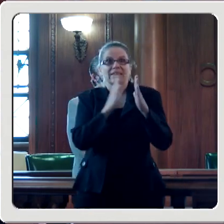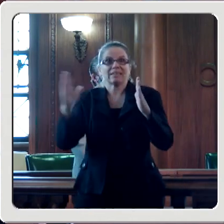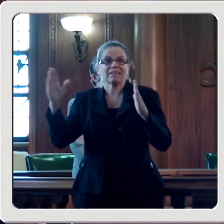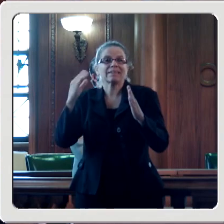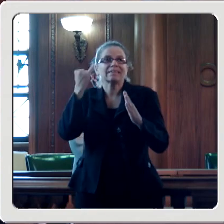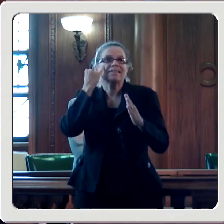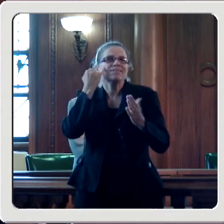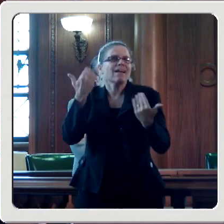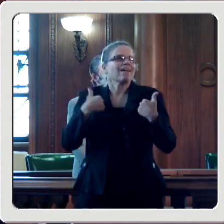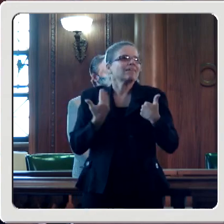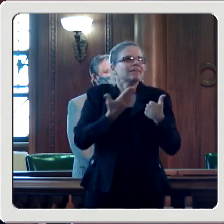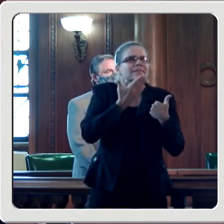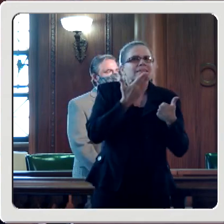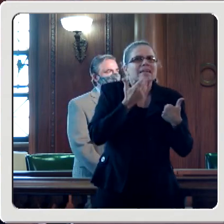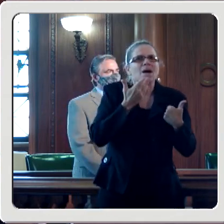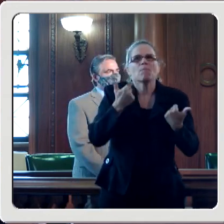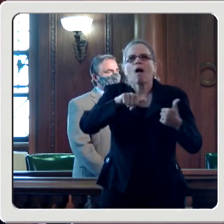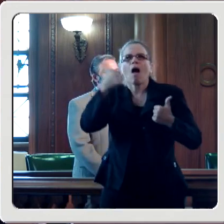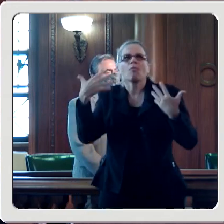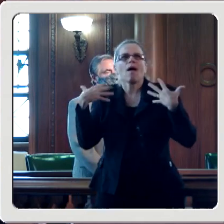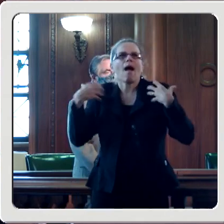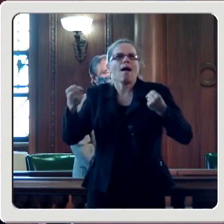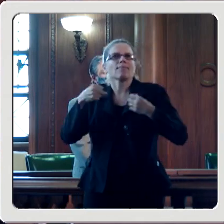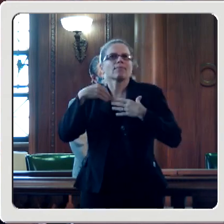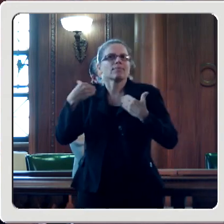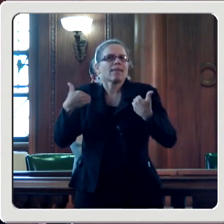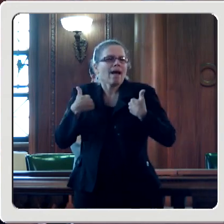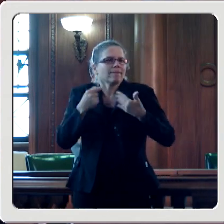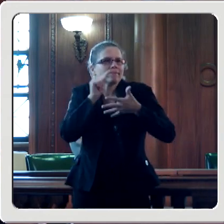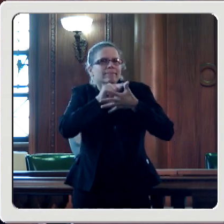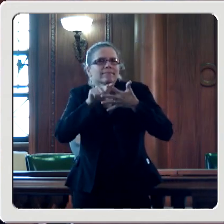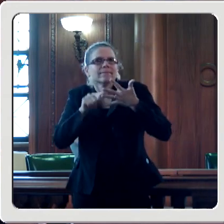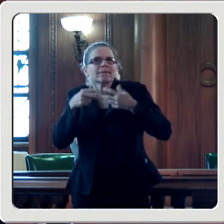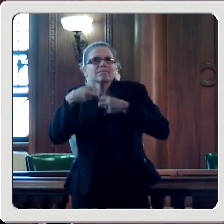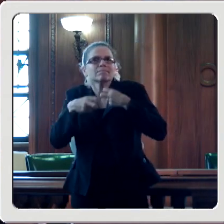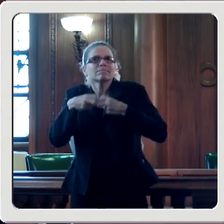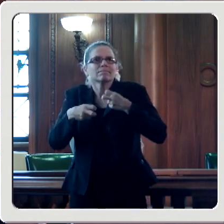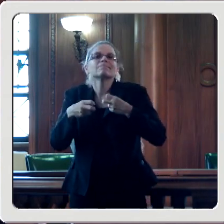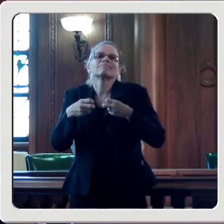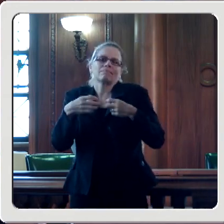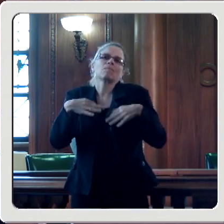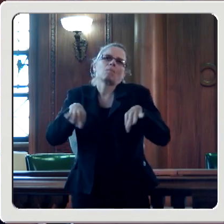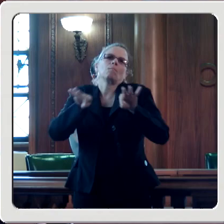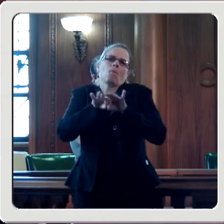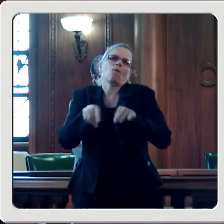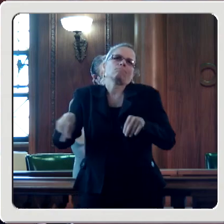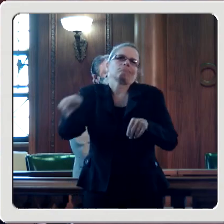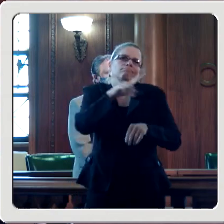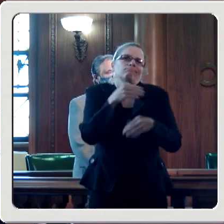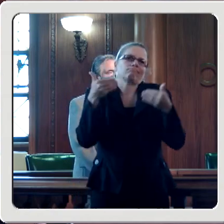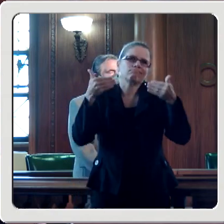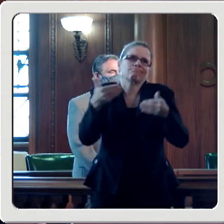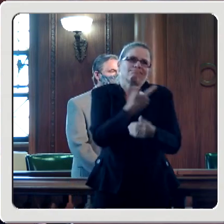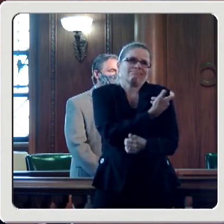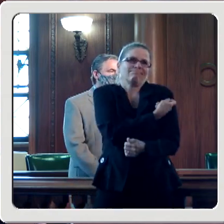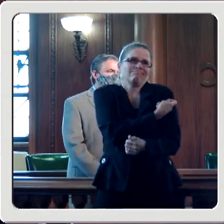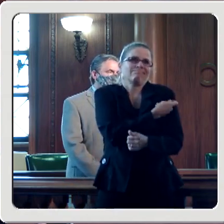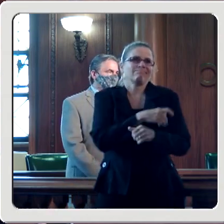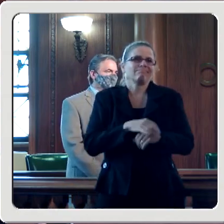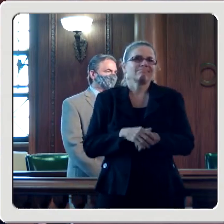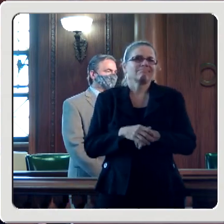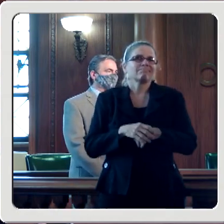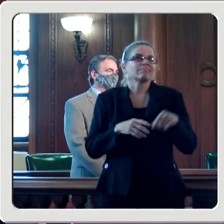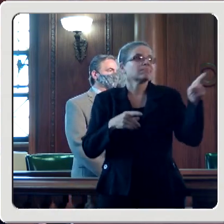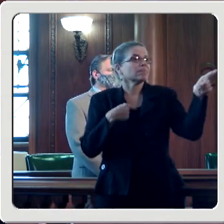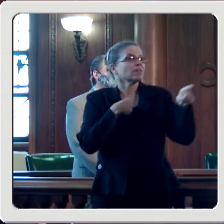get a flu shot. So we will be working and partnering with AMR, who will be working with